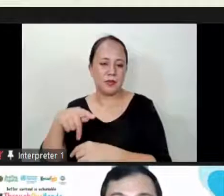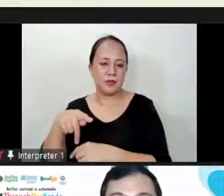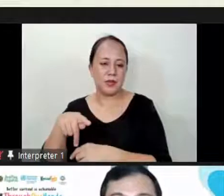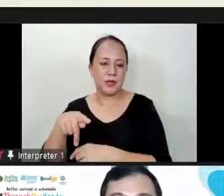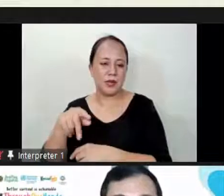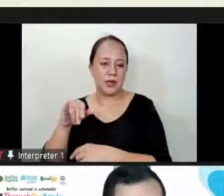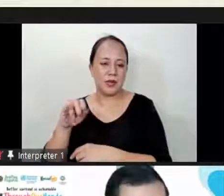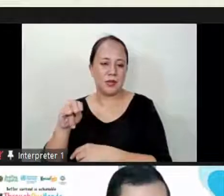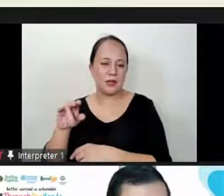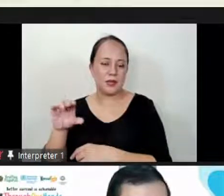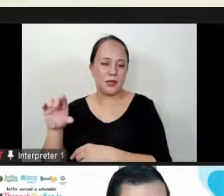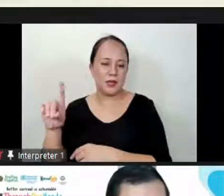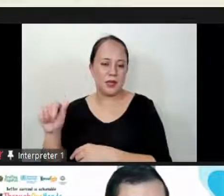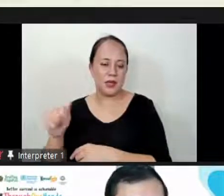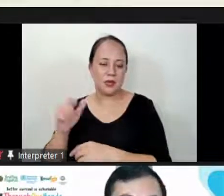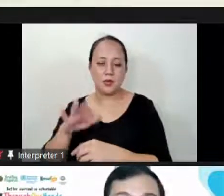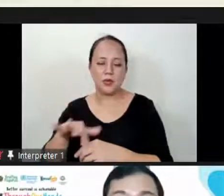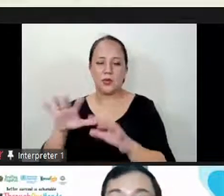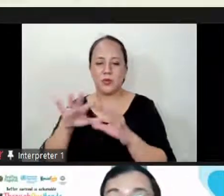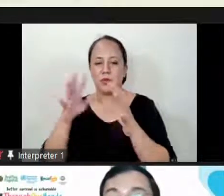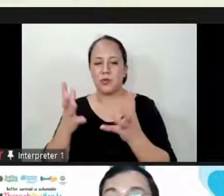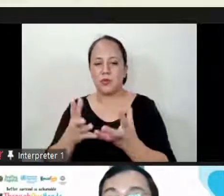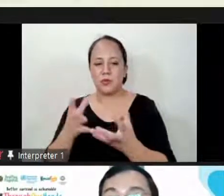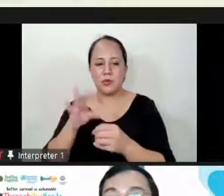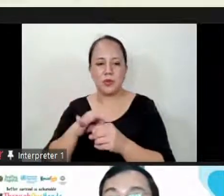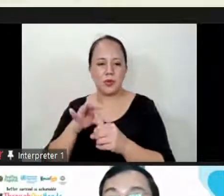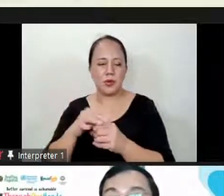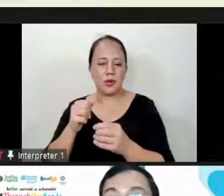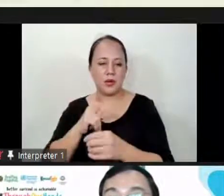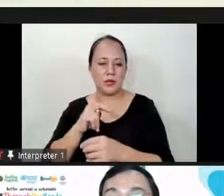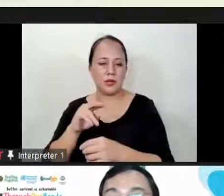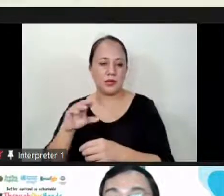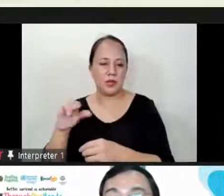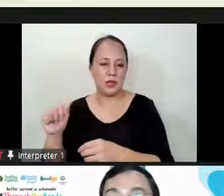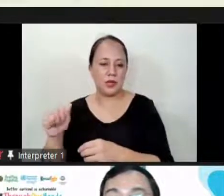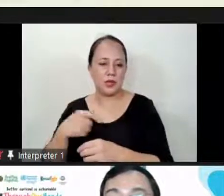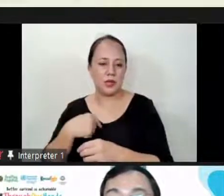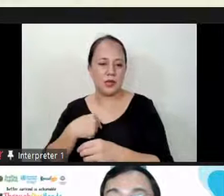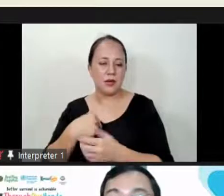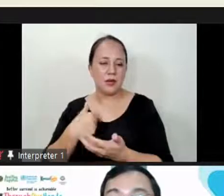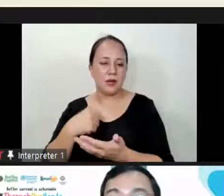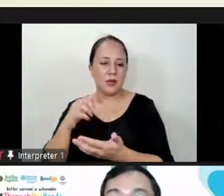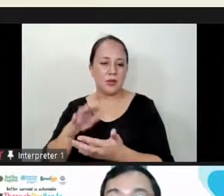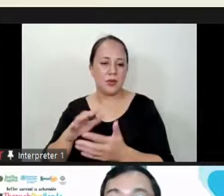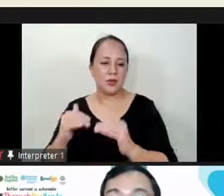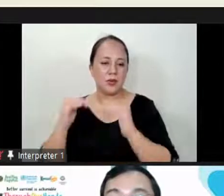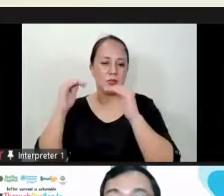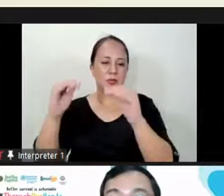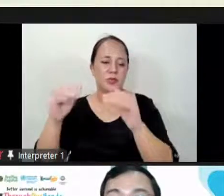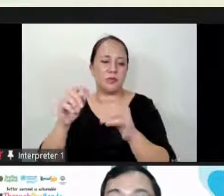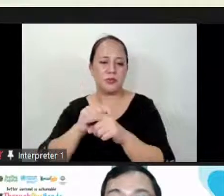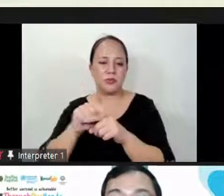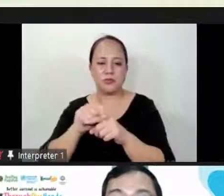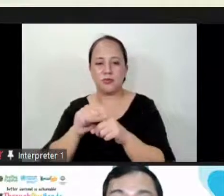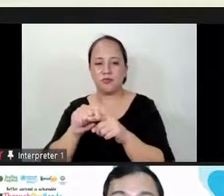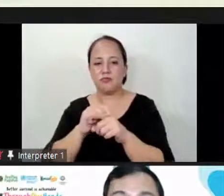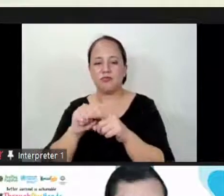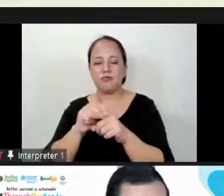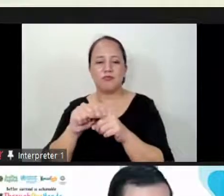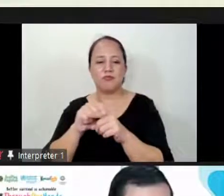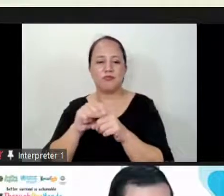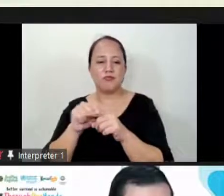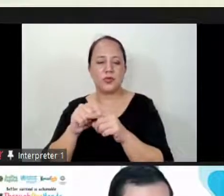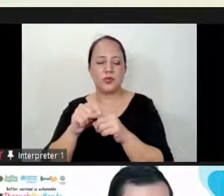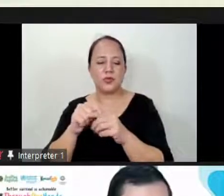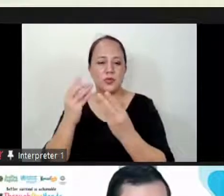it's timely that global initiative and NICCA share the goal of scaling up capacities to bridge the